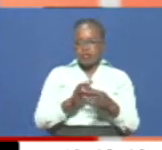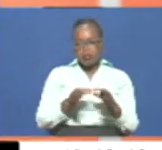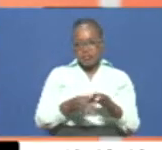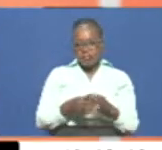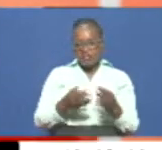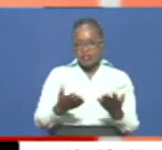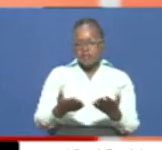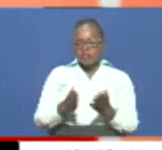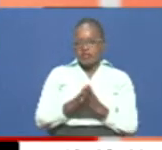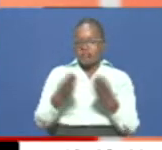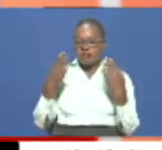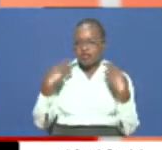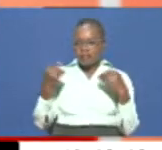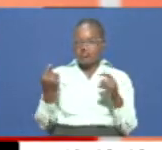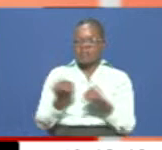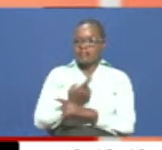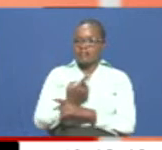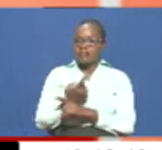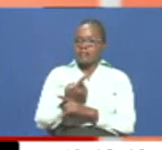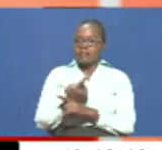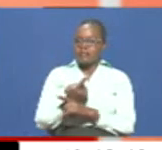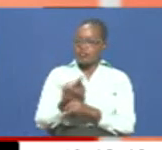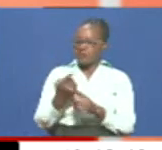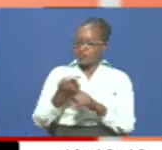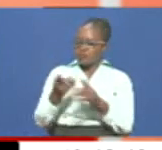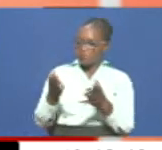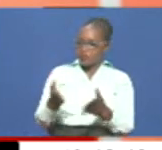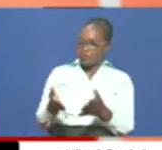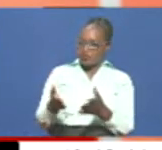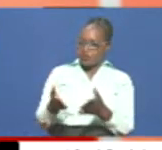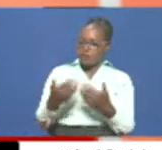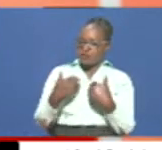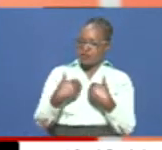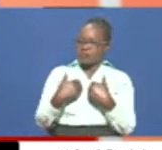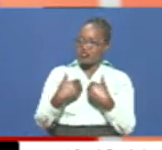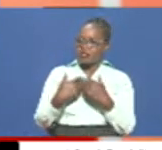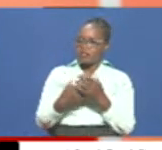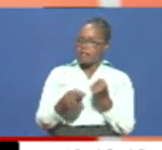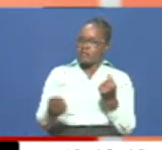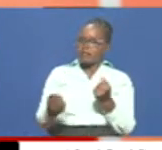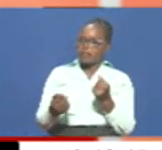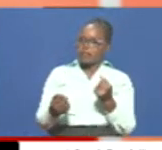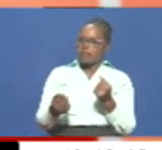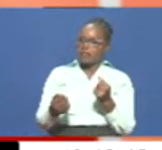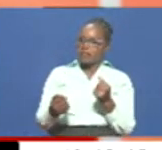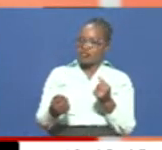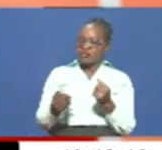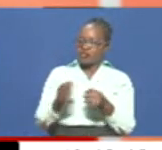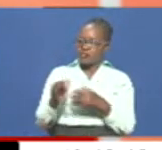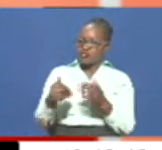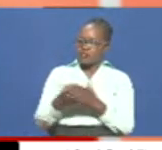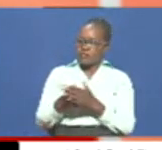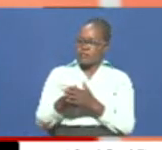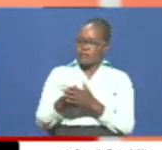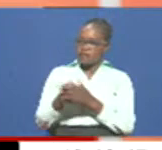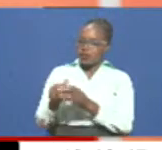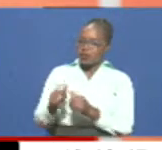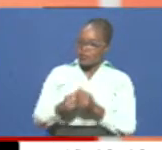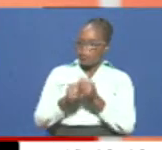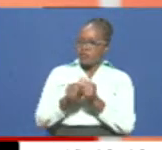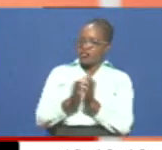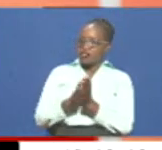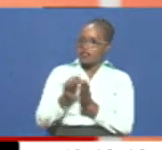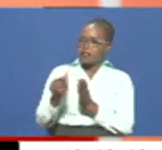games separately, this time for Commonwealth, we are going to have both the all together. And that one